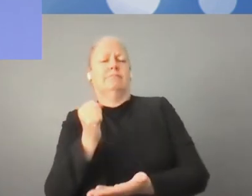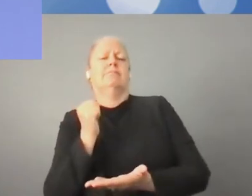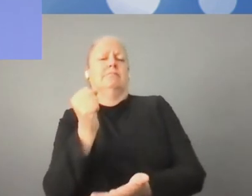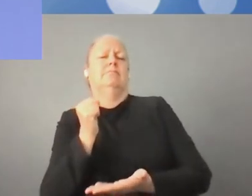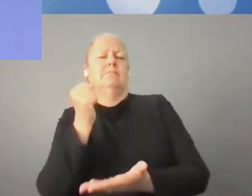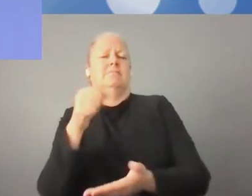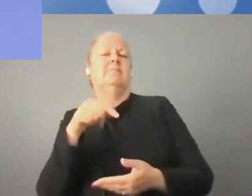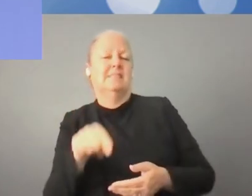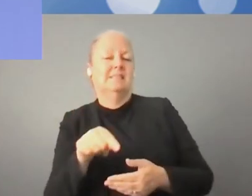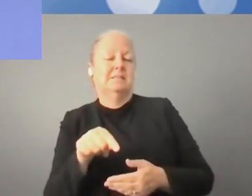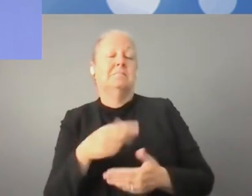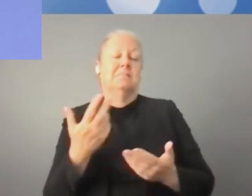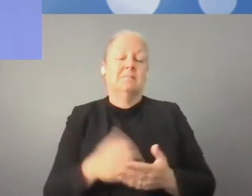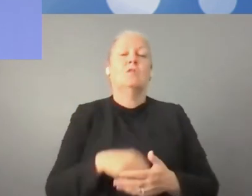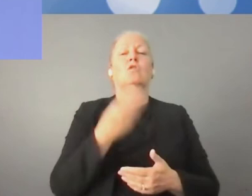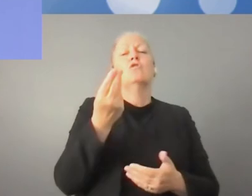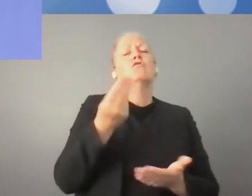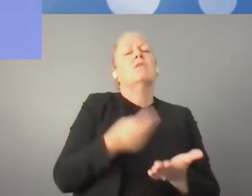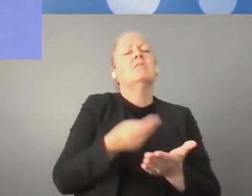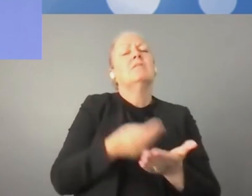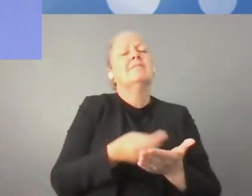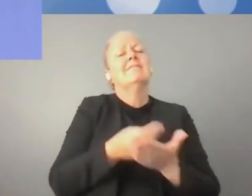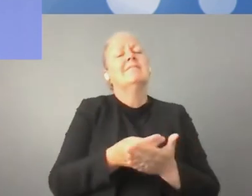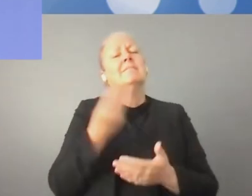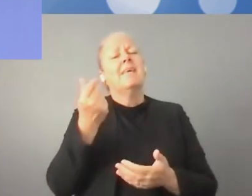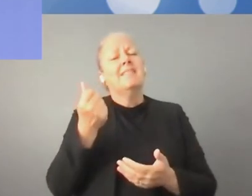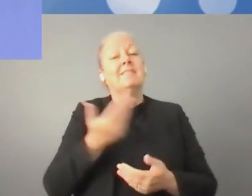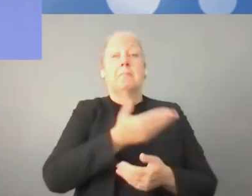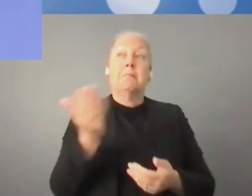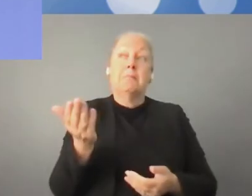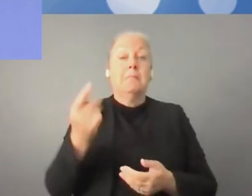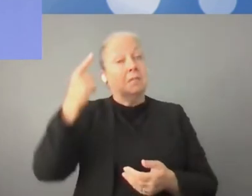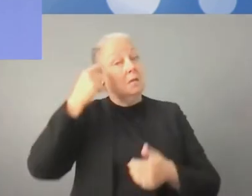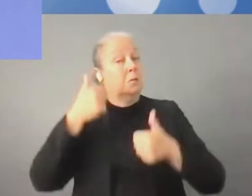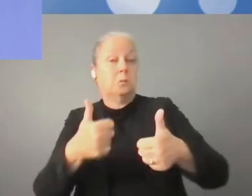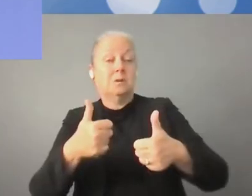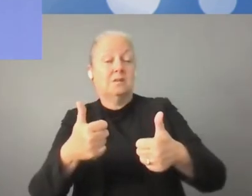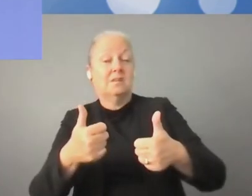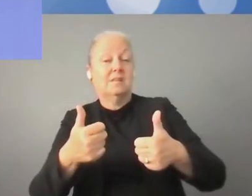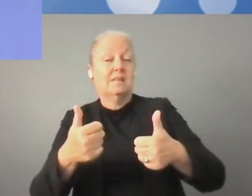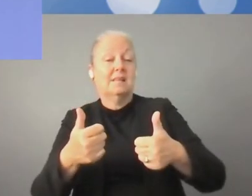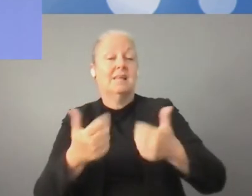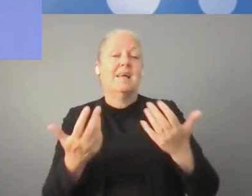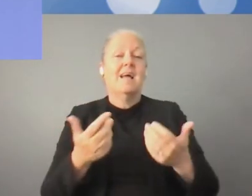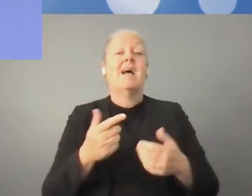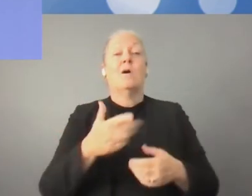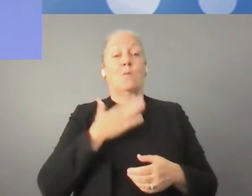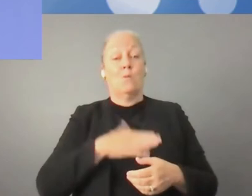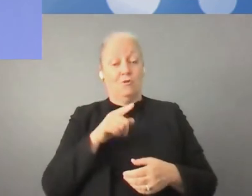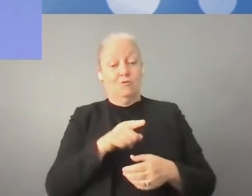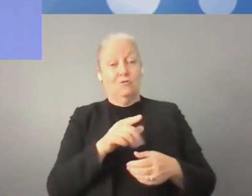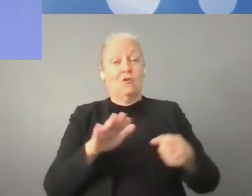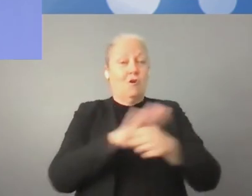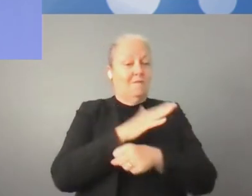grants have been mentioned here everyone likes them i don't think we can cover everything with grants and public